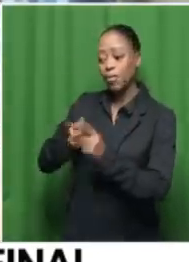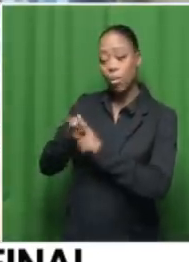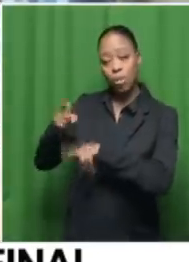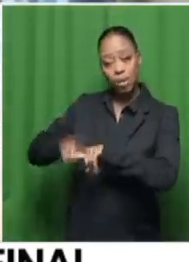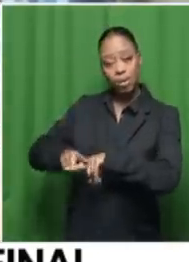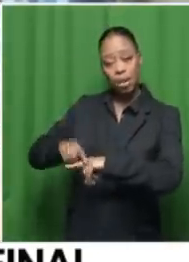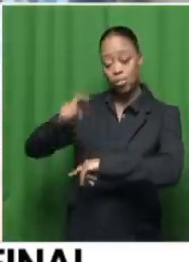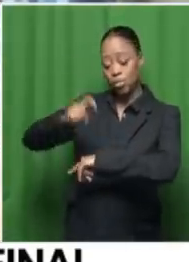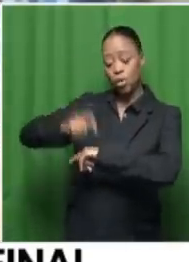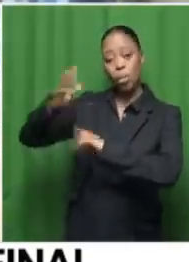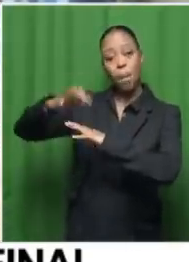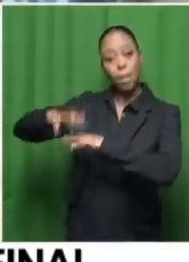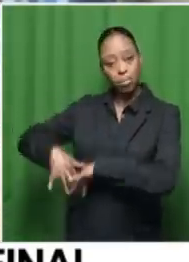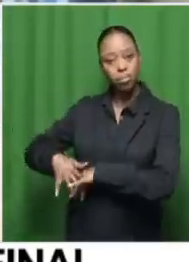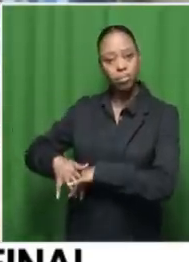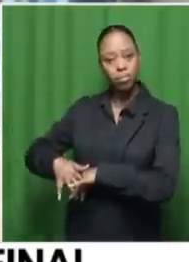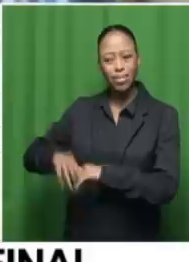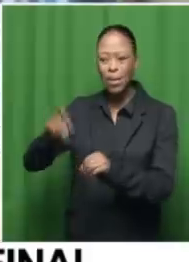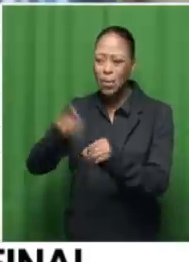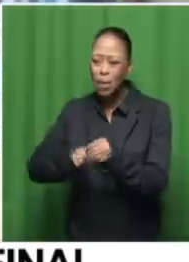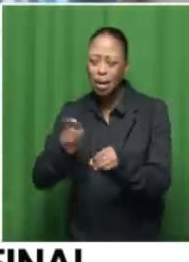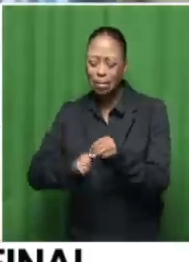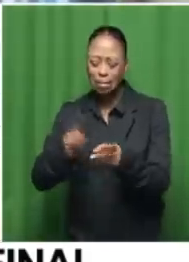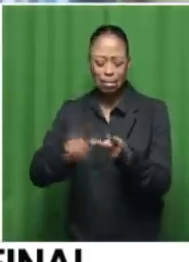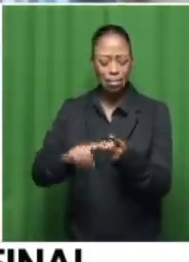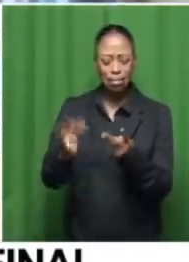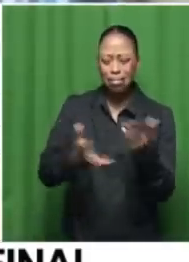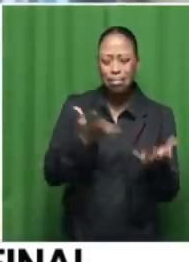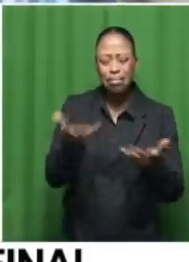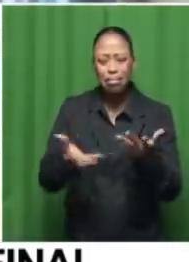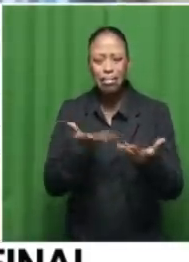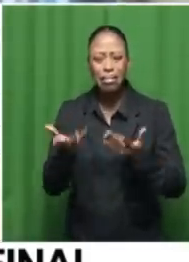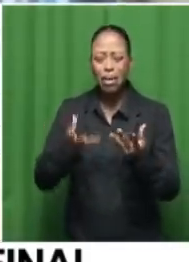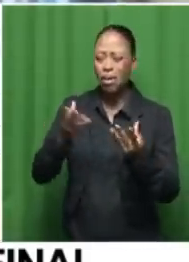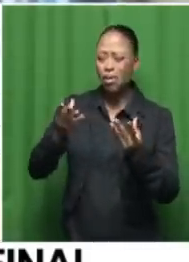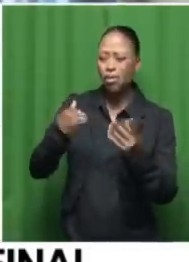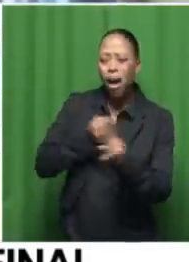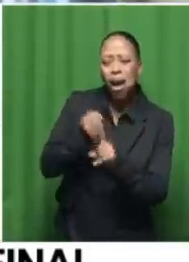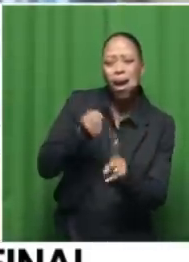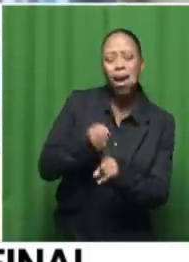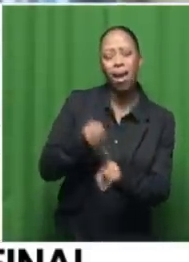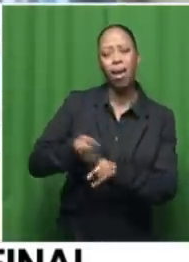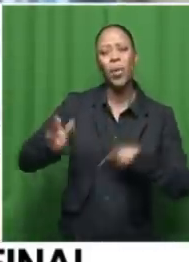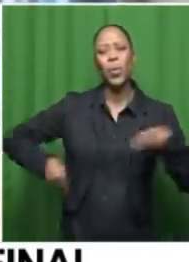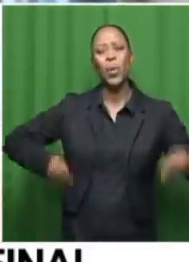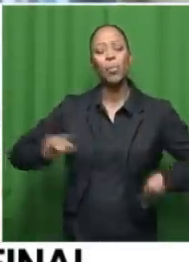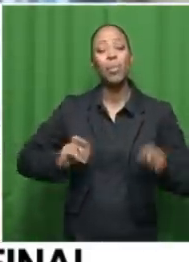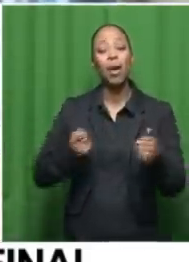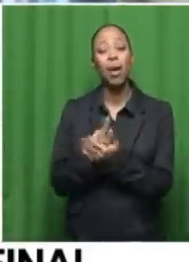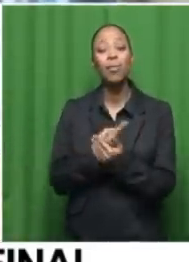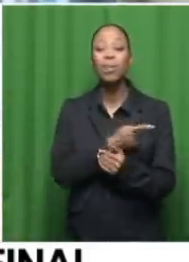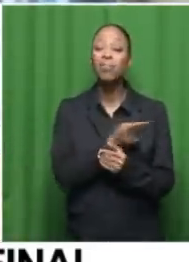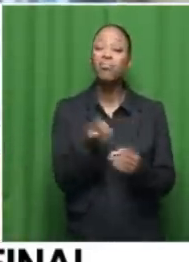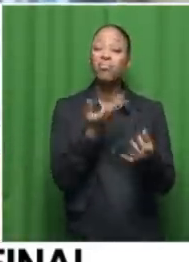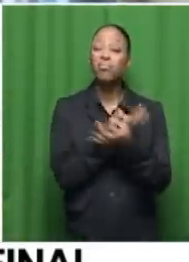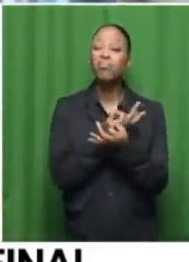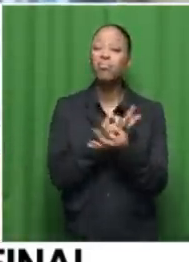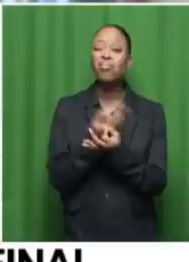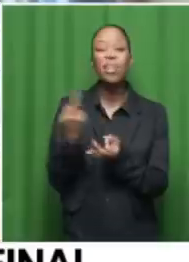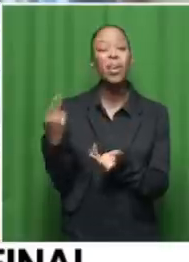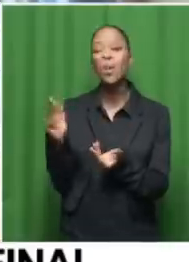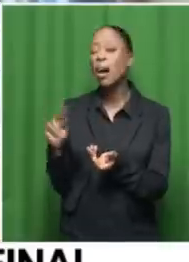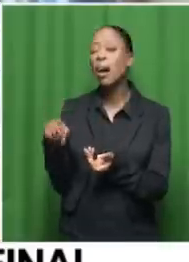Scorpions, the quality and quantity of anti-corruption work done by the Criminal Justice